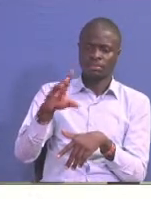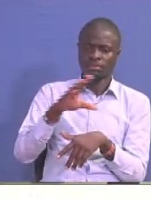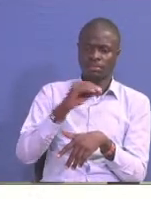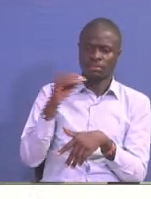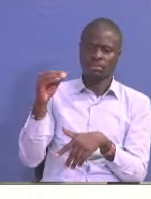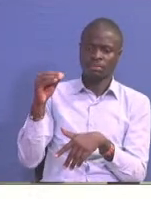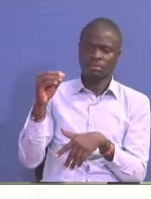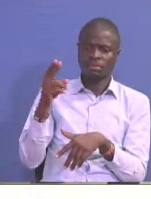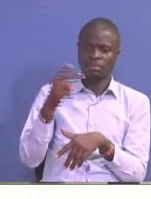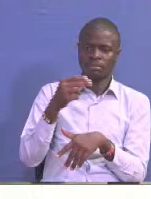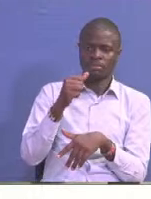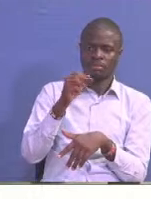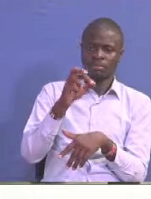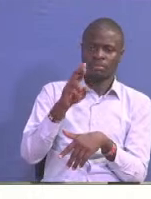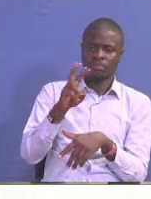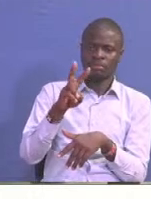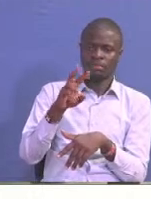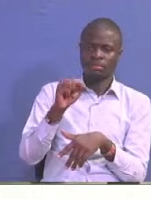and Harvard,